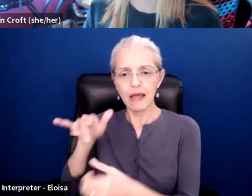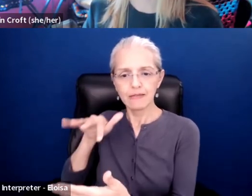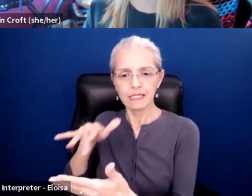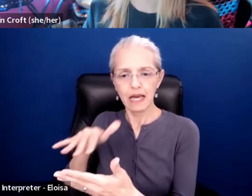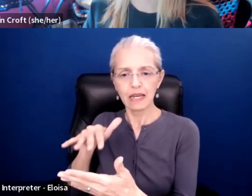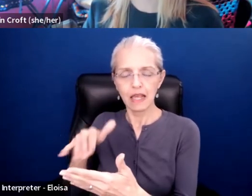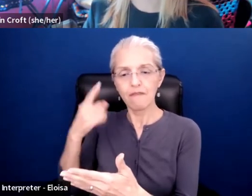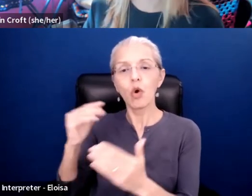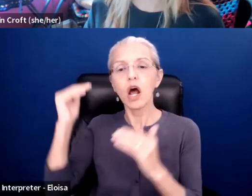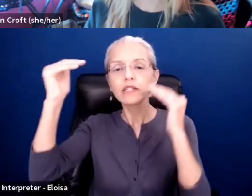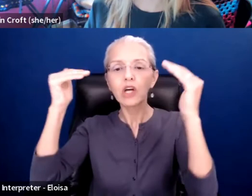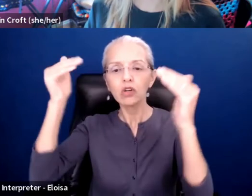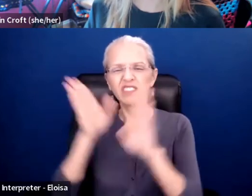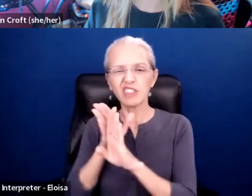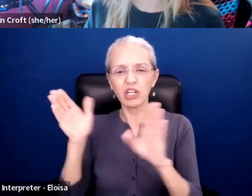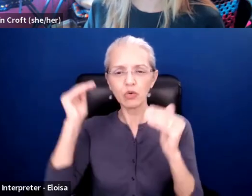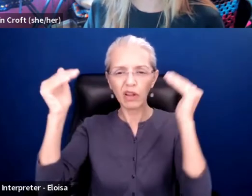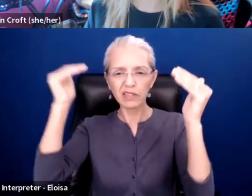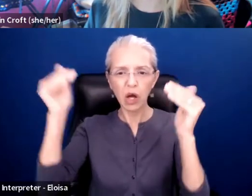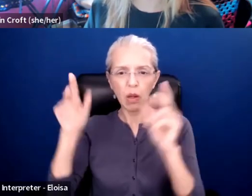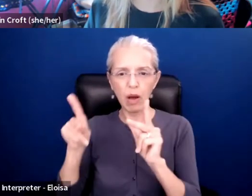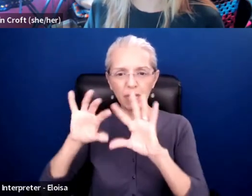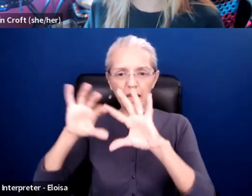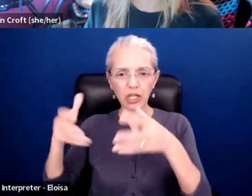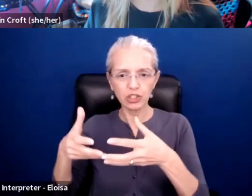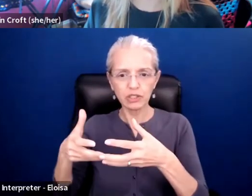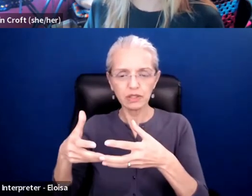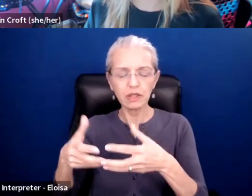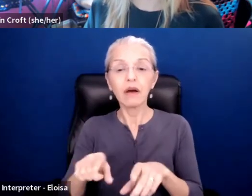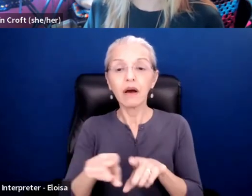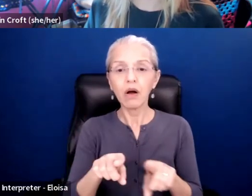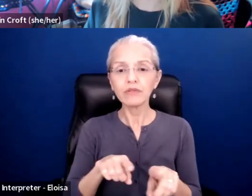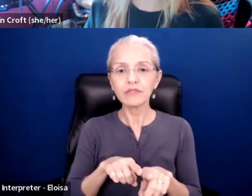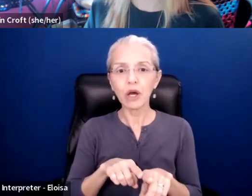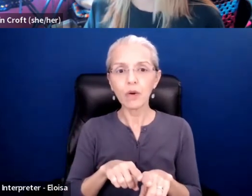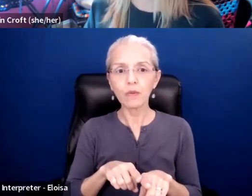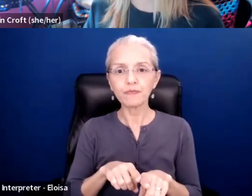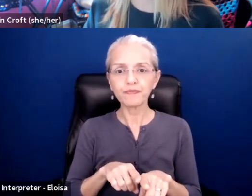in the general adult population. And then also,